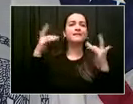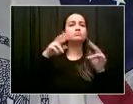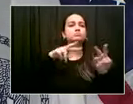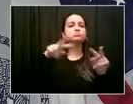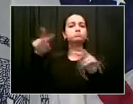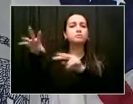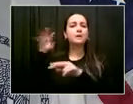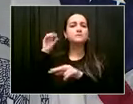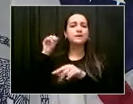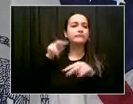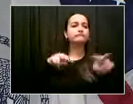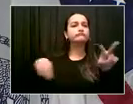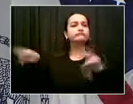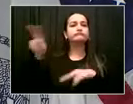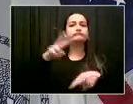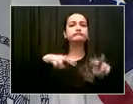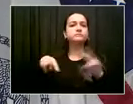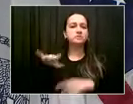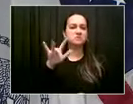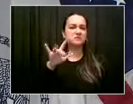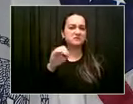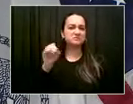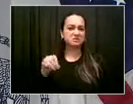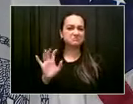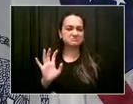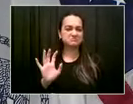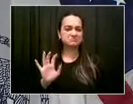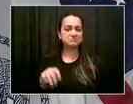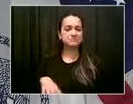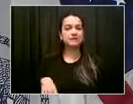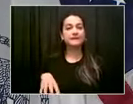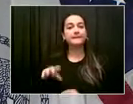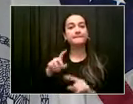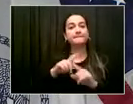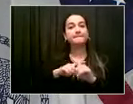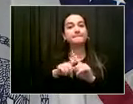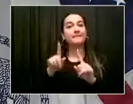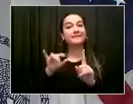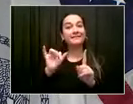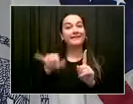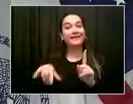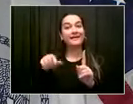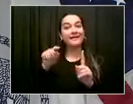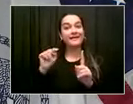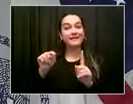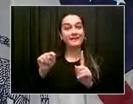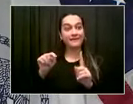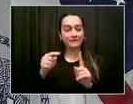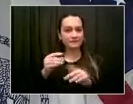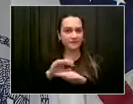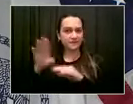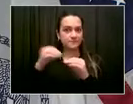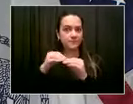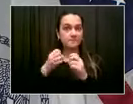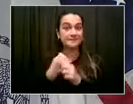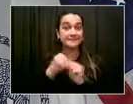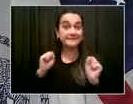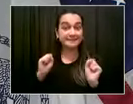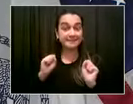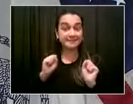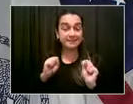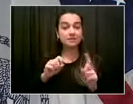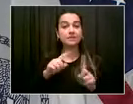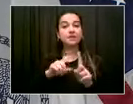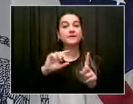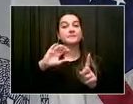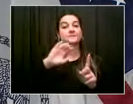takes, including the mental health services in the subways, the homeless outreach in the subways. All of this adds up